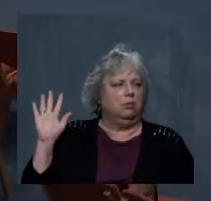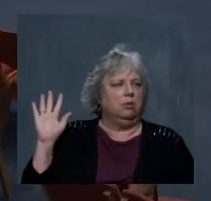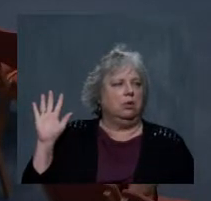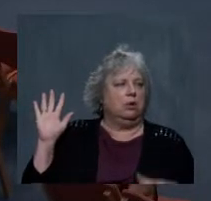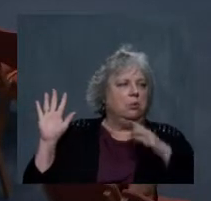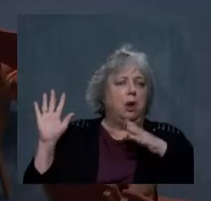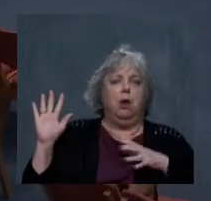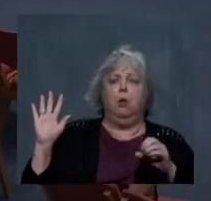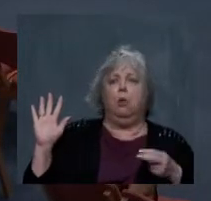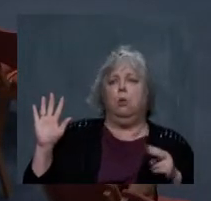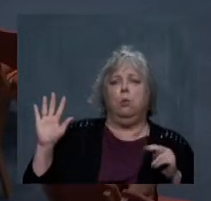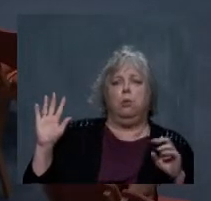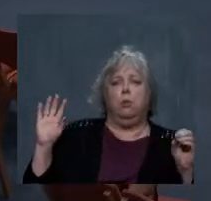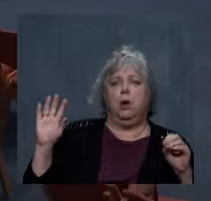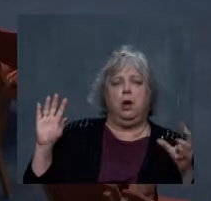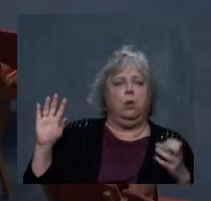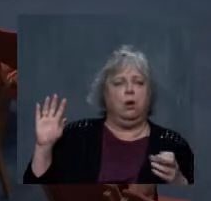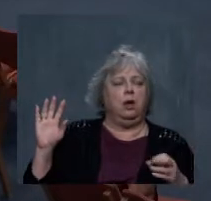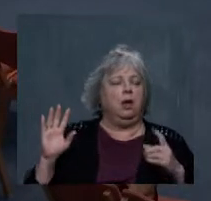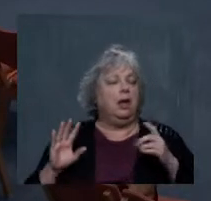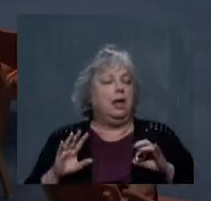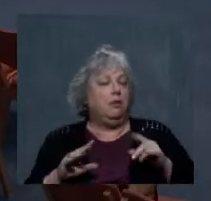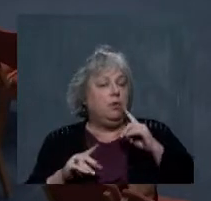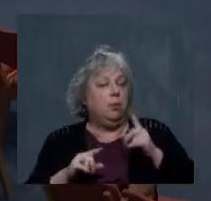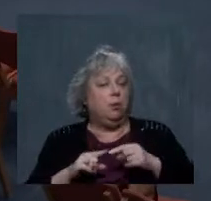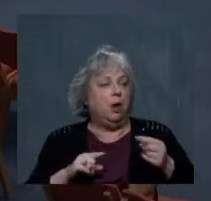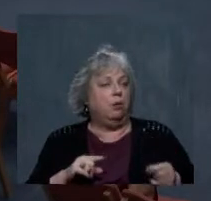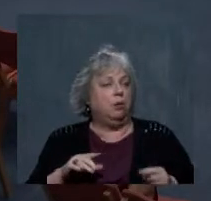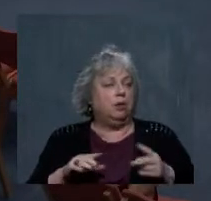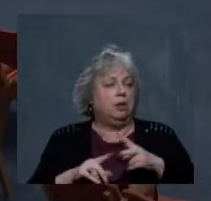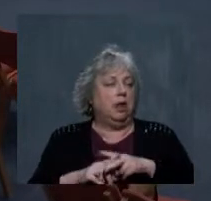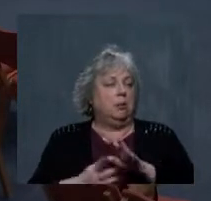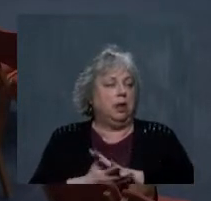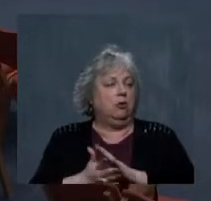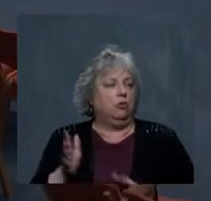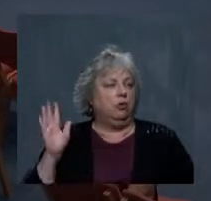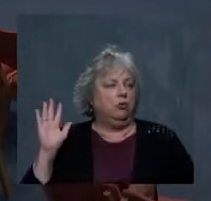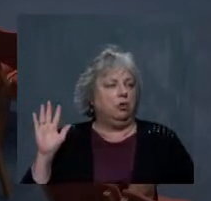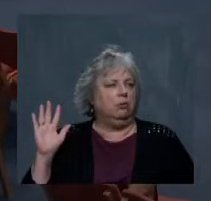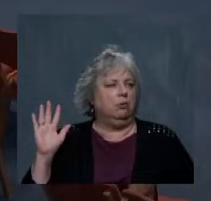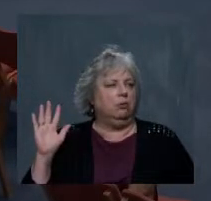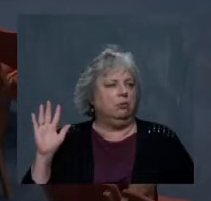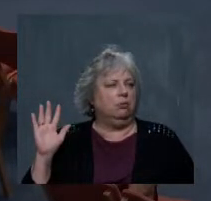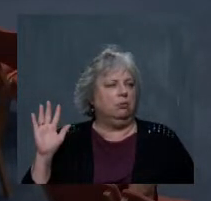there. Okay. If you oppose this application, raise your hand.